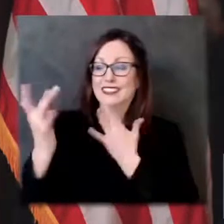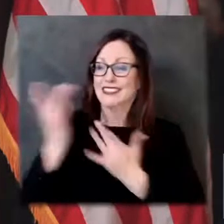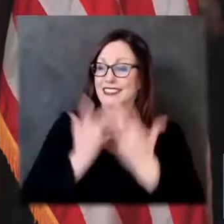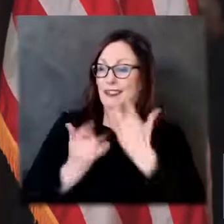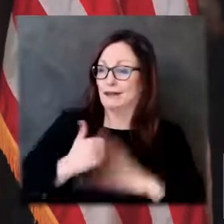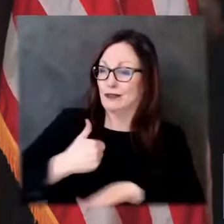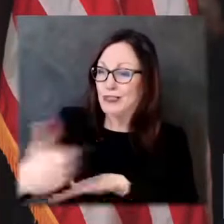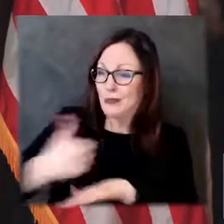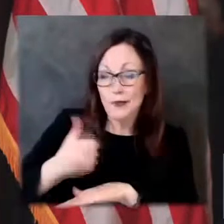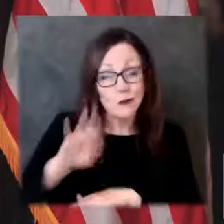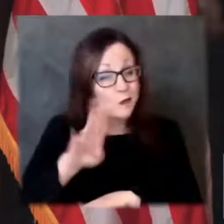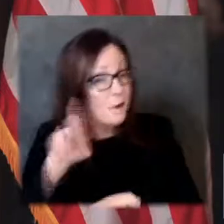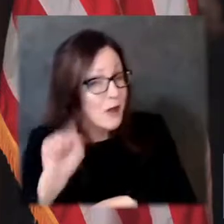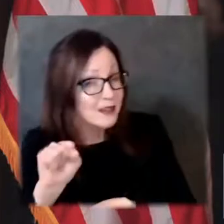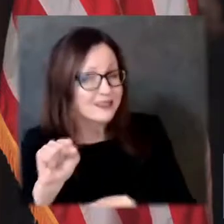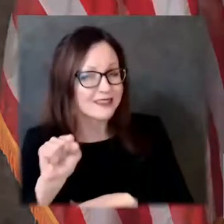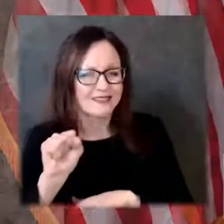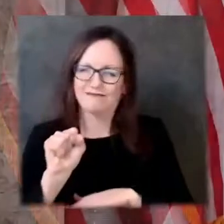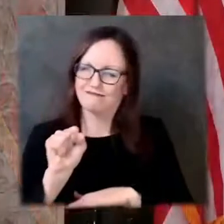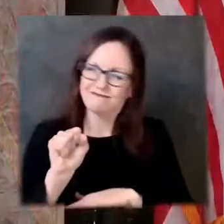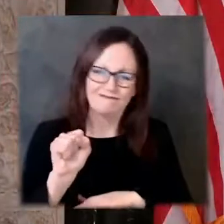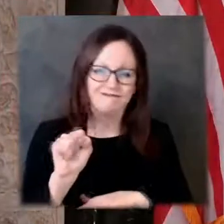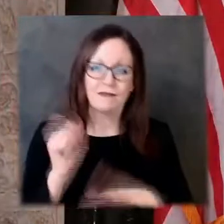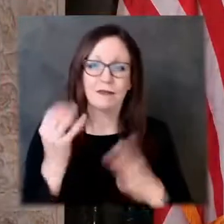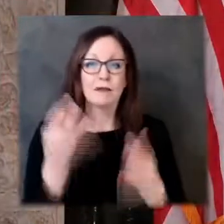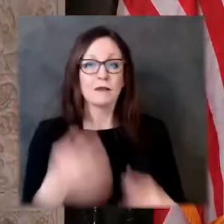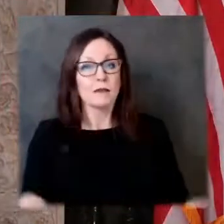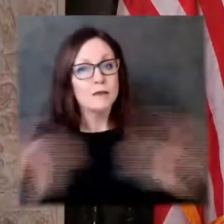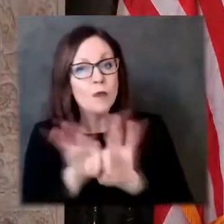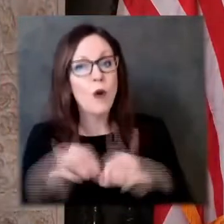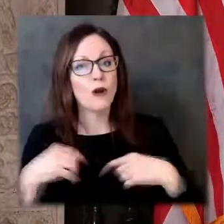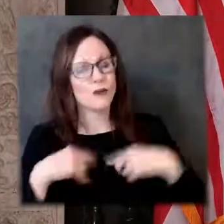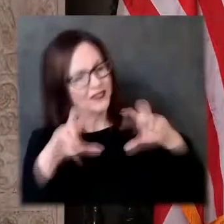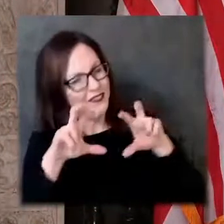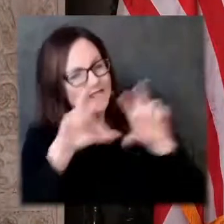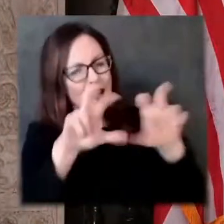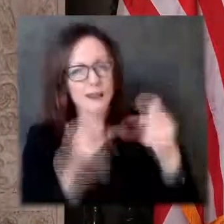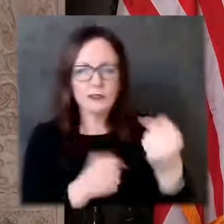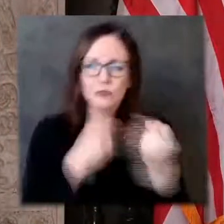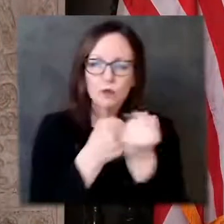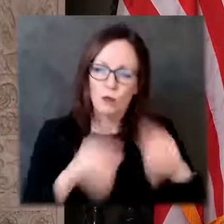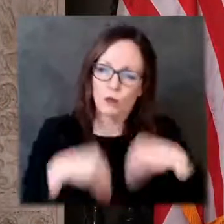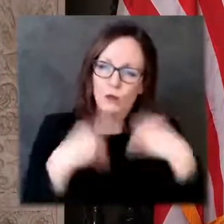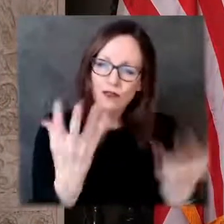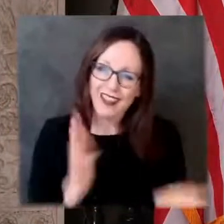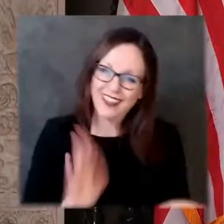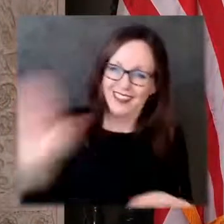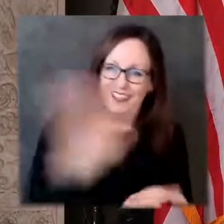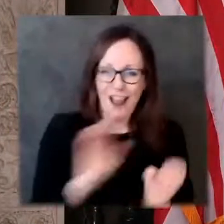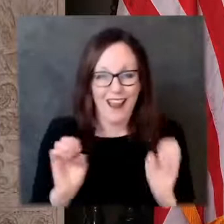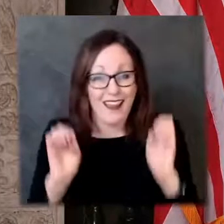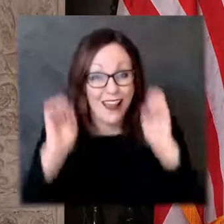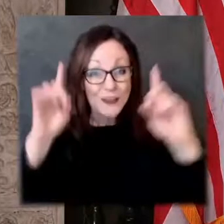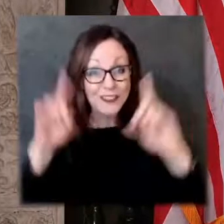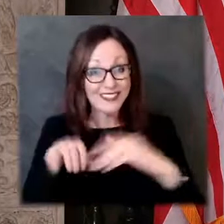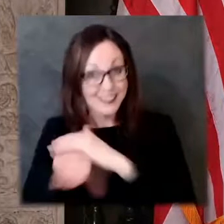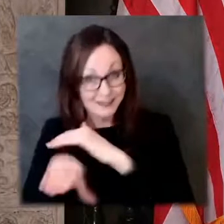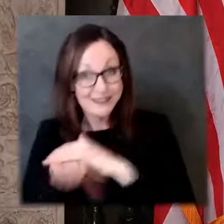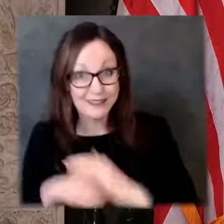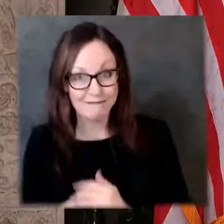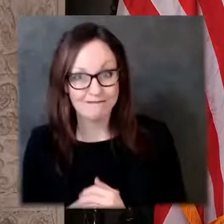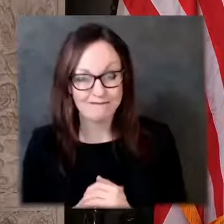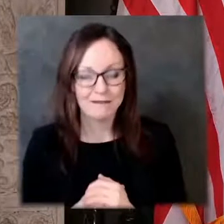technology, and other critical needs. And our work can't stop when our kids finish high school. Our higher